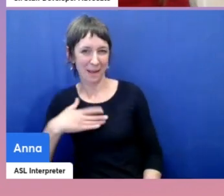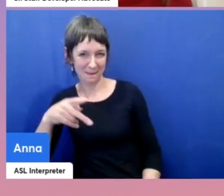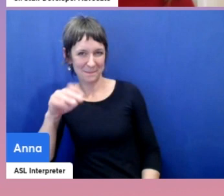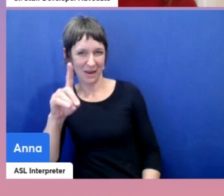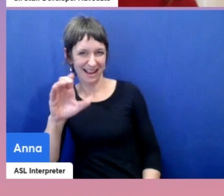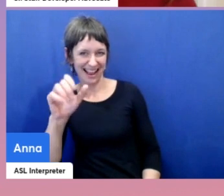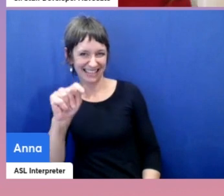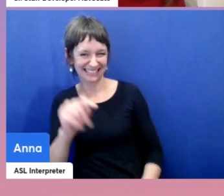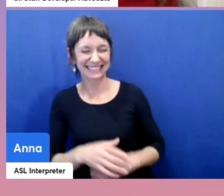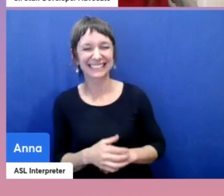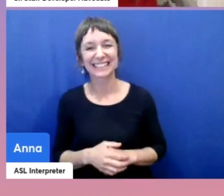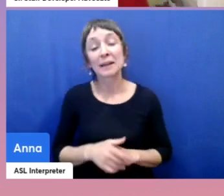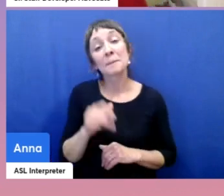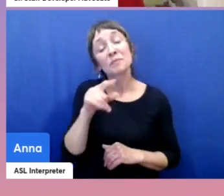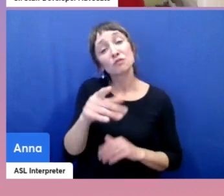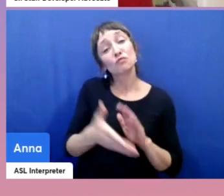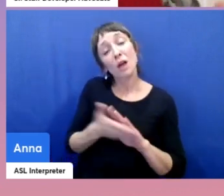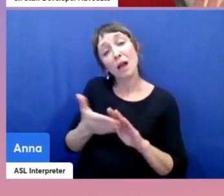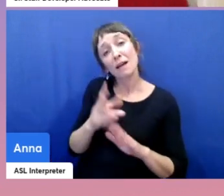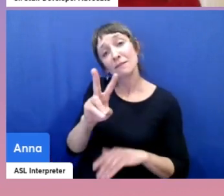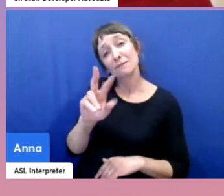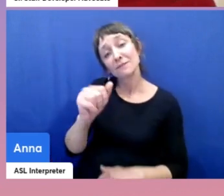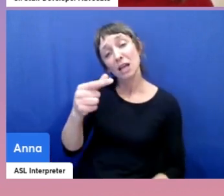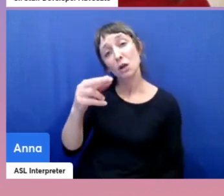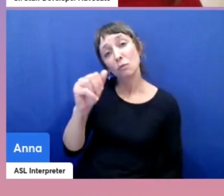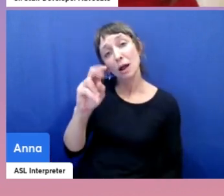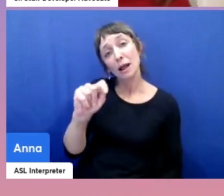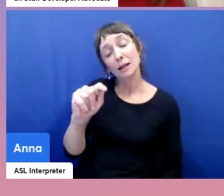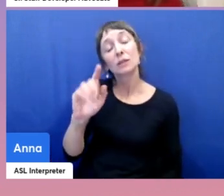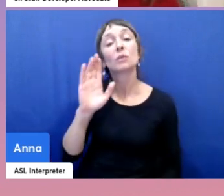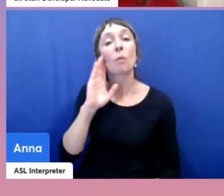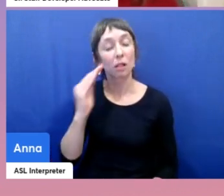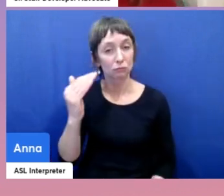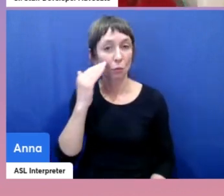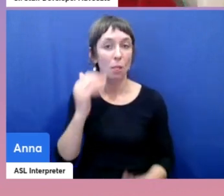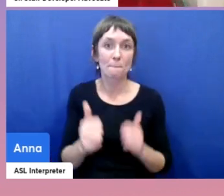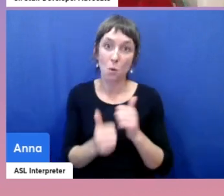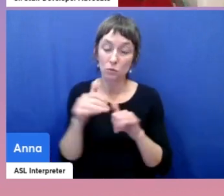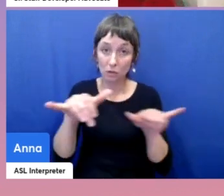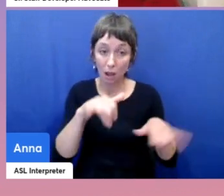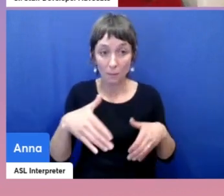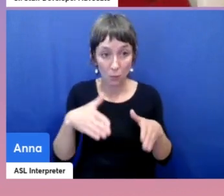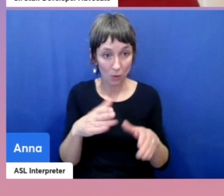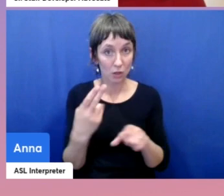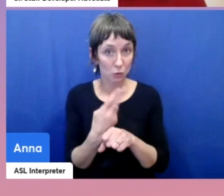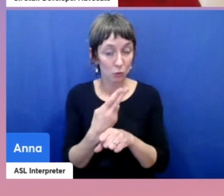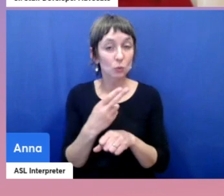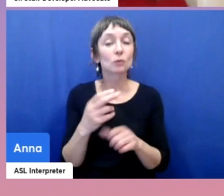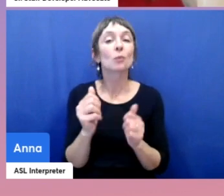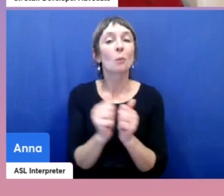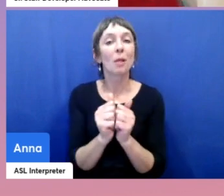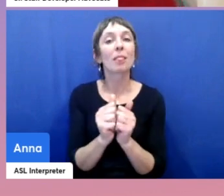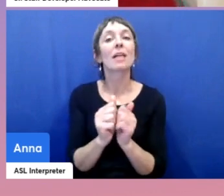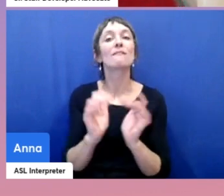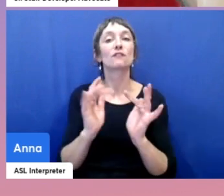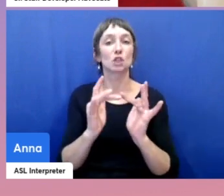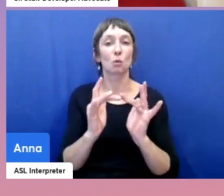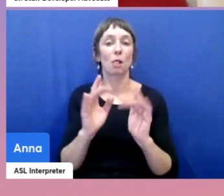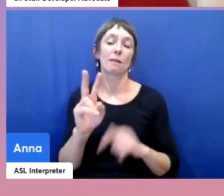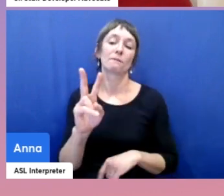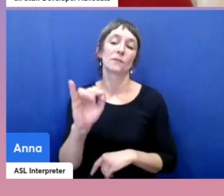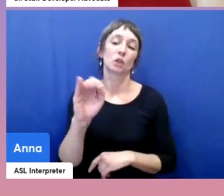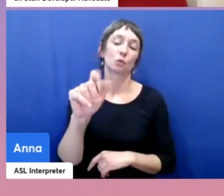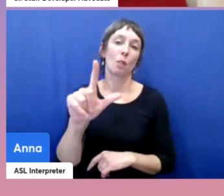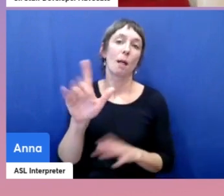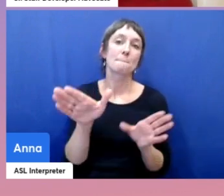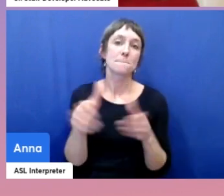so now if you run Vagrant, you'll know that the most common way to run it is with the VirtualBox provisioner. But unfortunately,